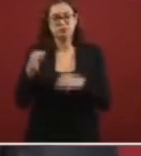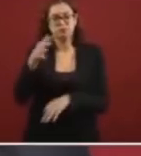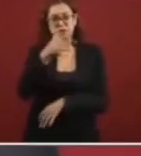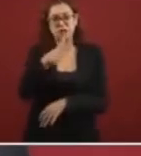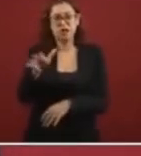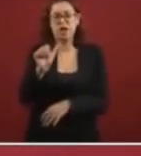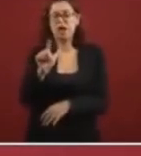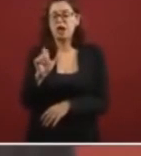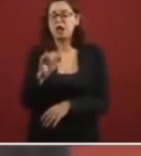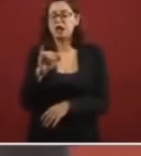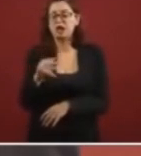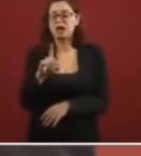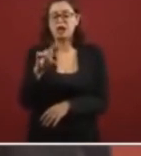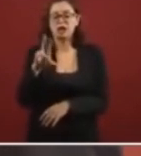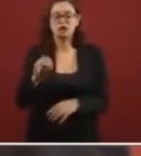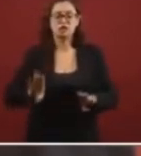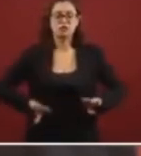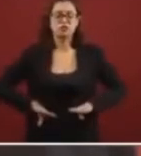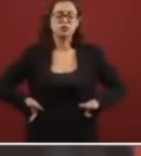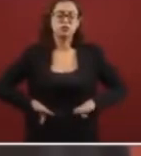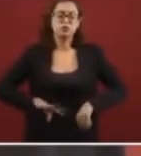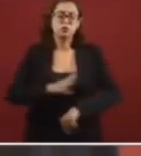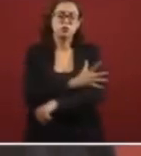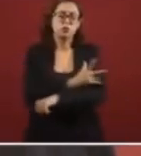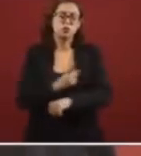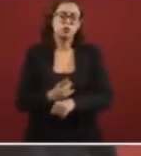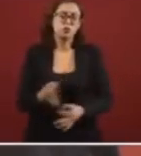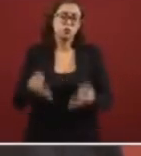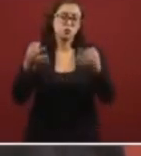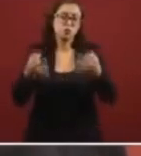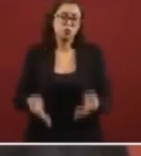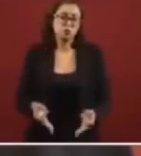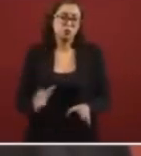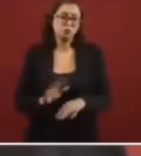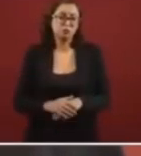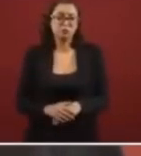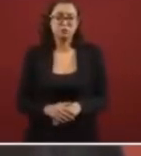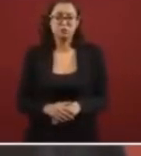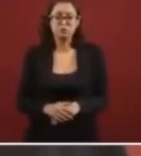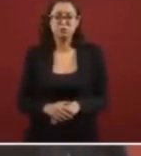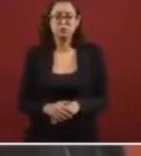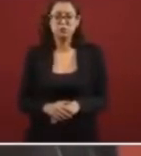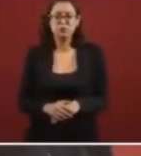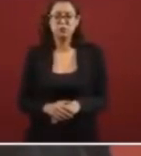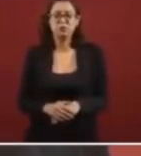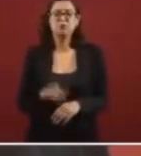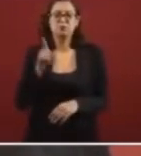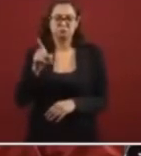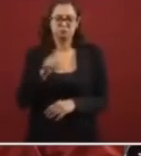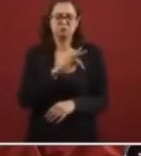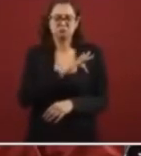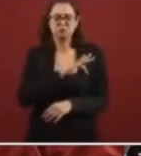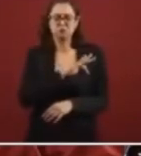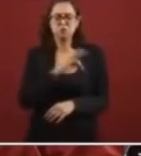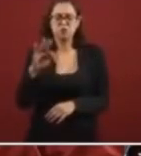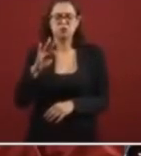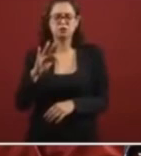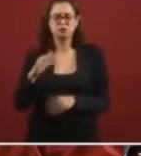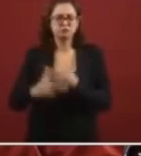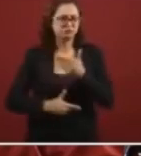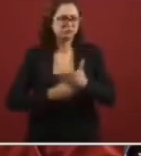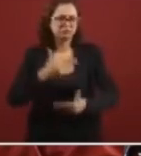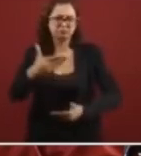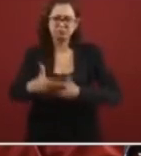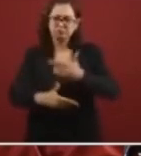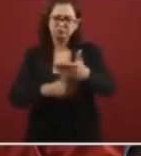Carlo Hertz, Attorney General, recta, very upright man, dar, pues,